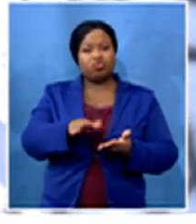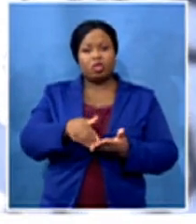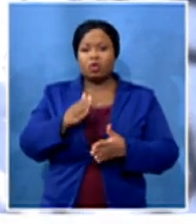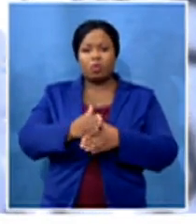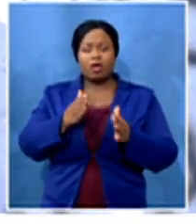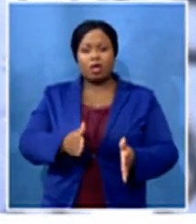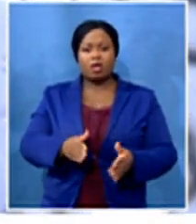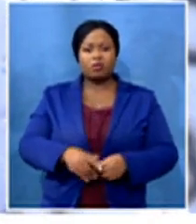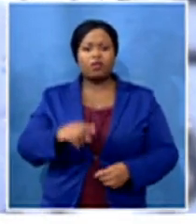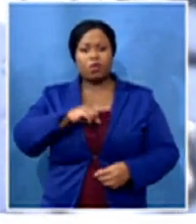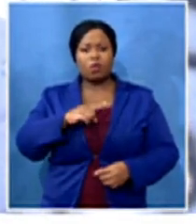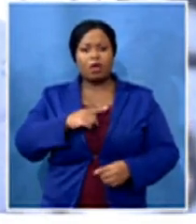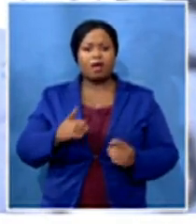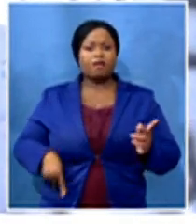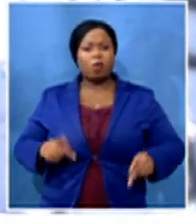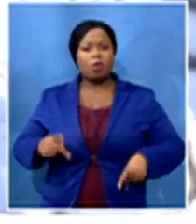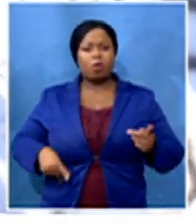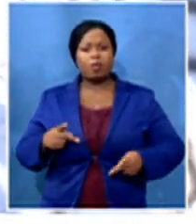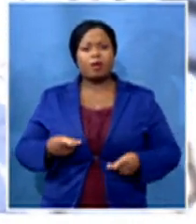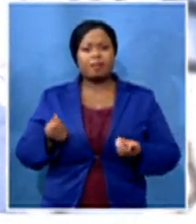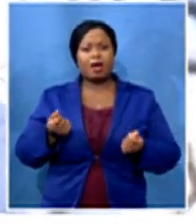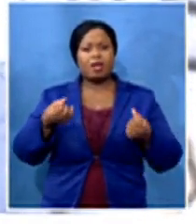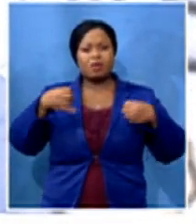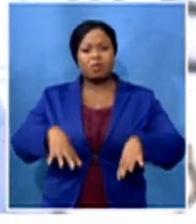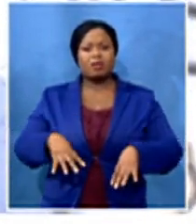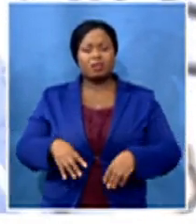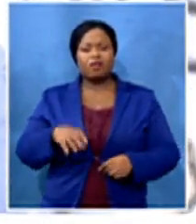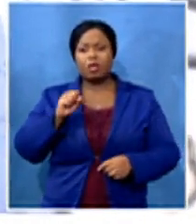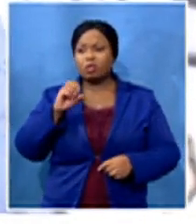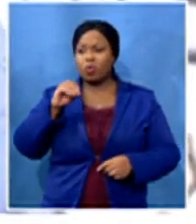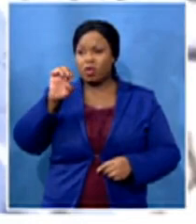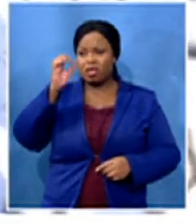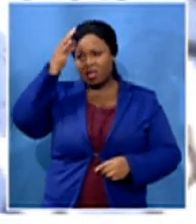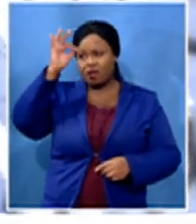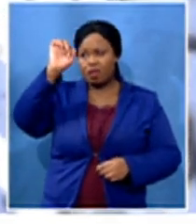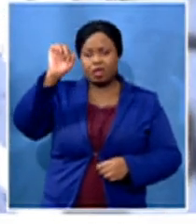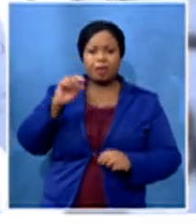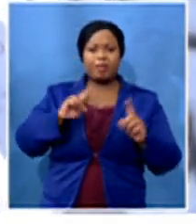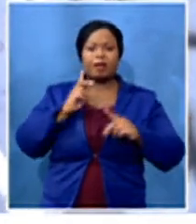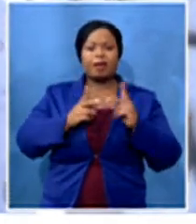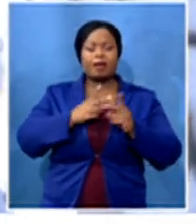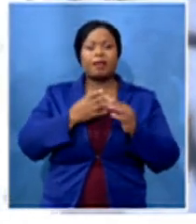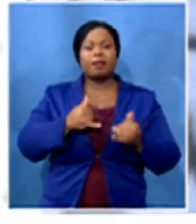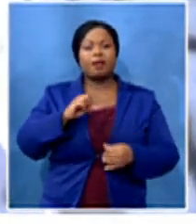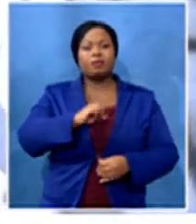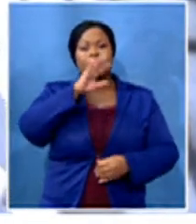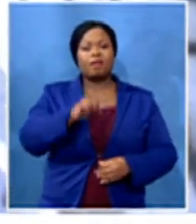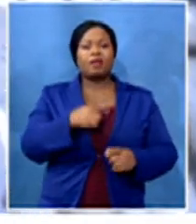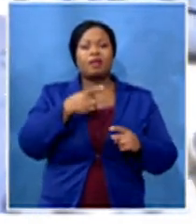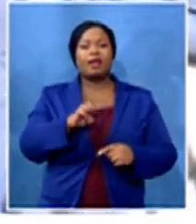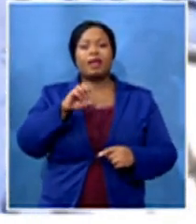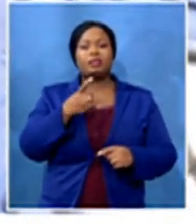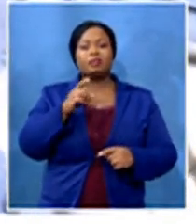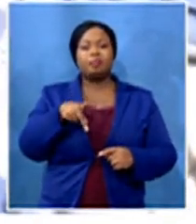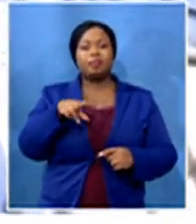for maladministration at SOEs. And yet again, we have SAA Express workers also making a similar